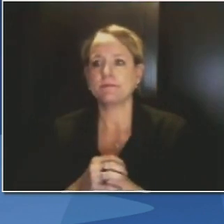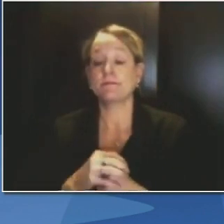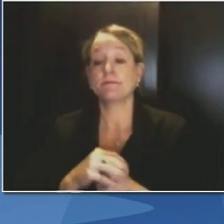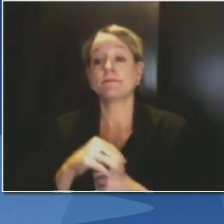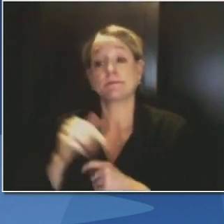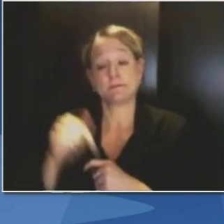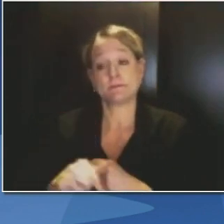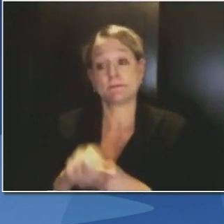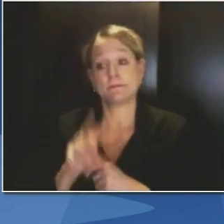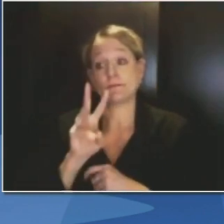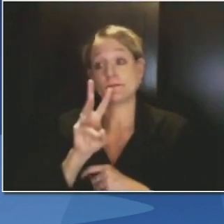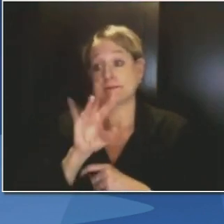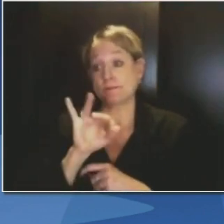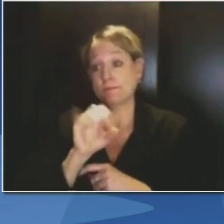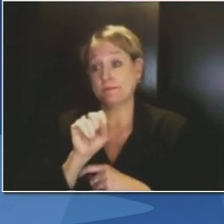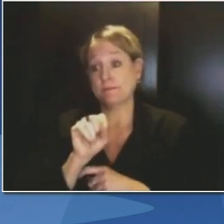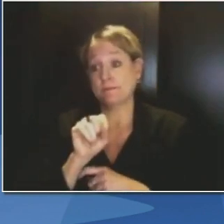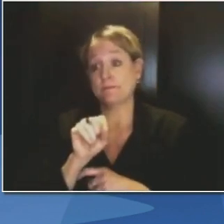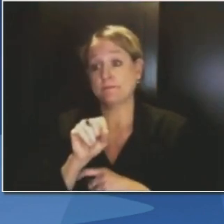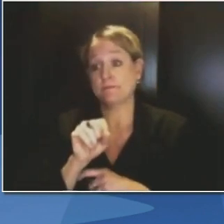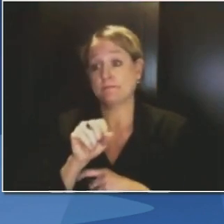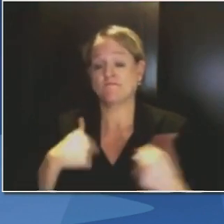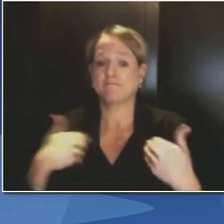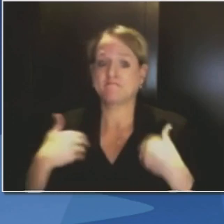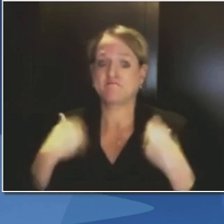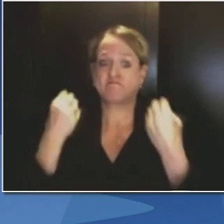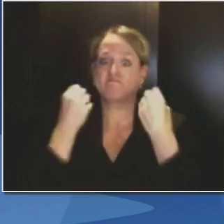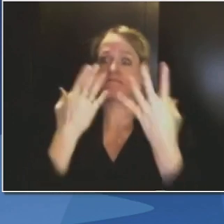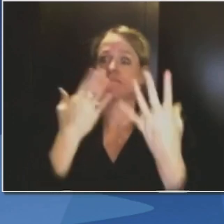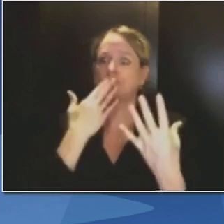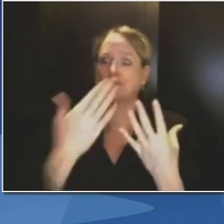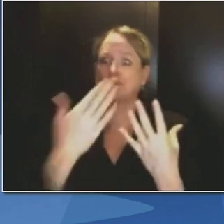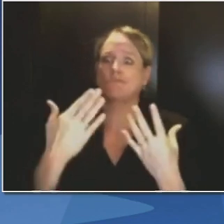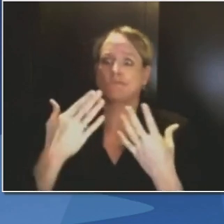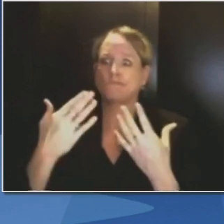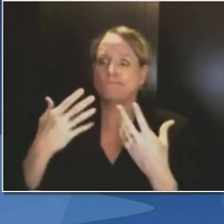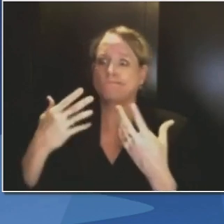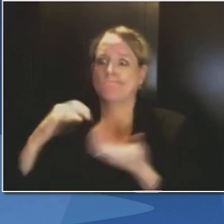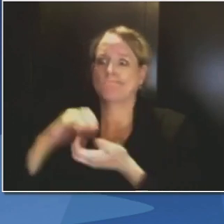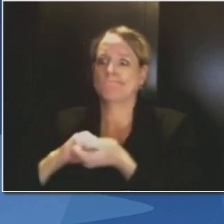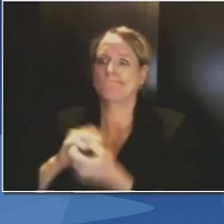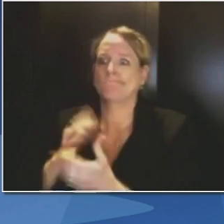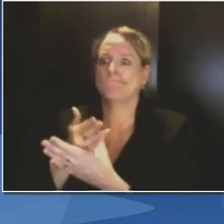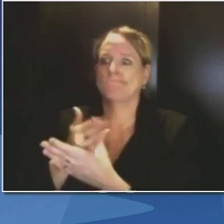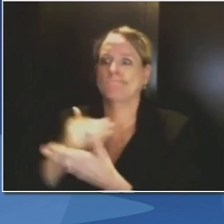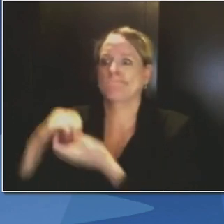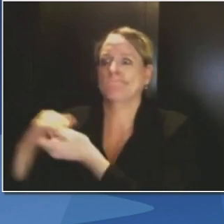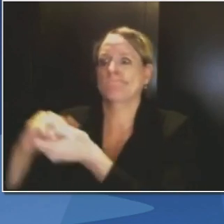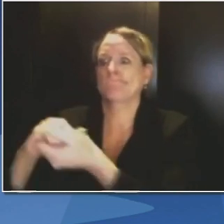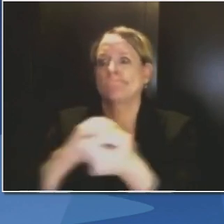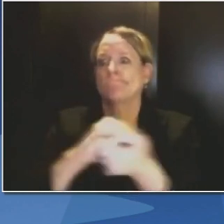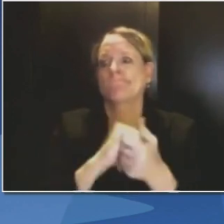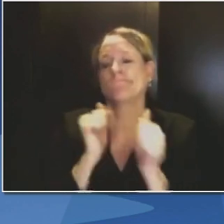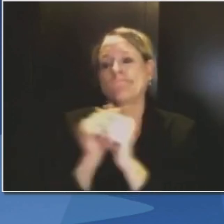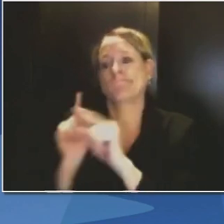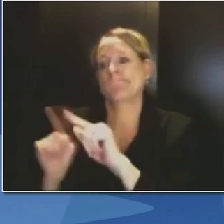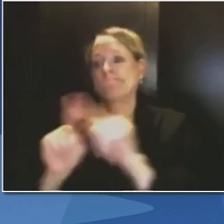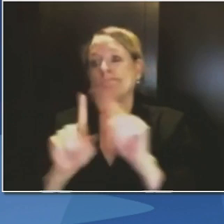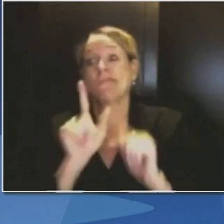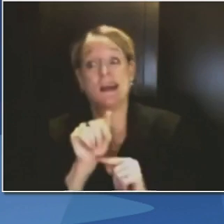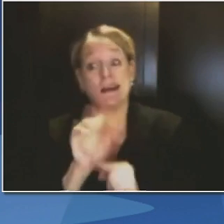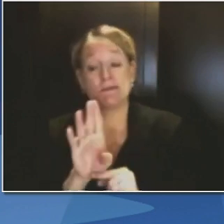in the business of doing this work previously and have come online, since the beginning of the pandemic, that we